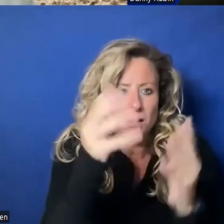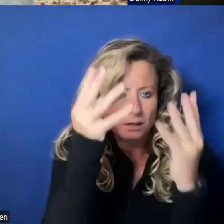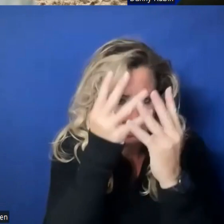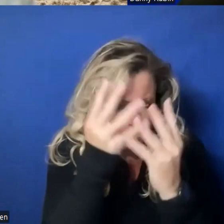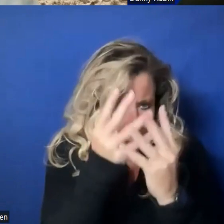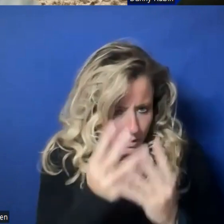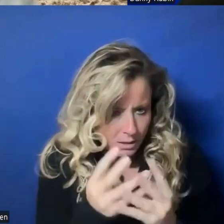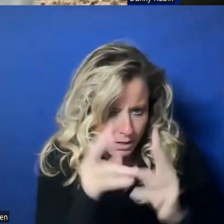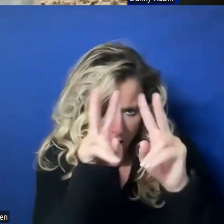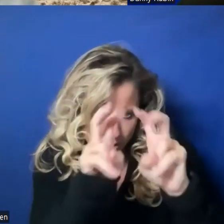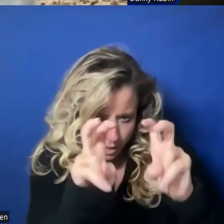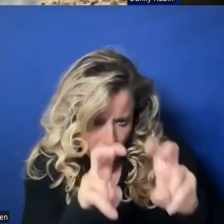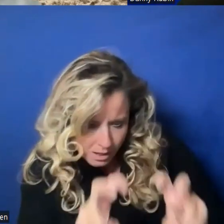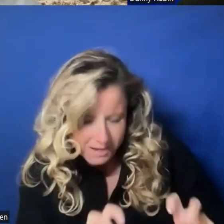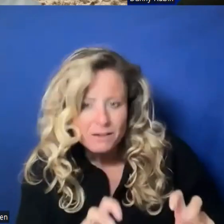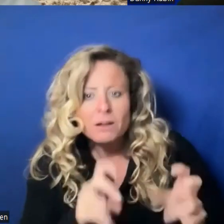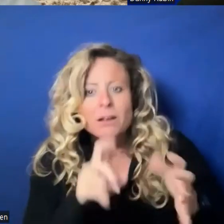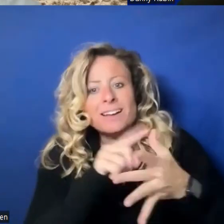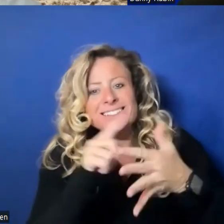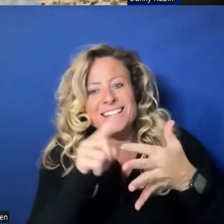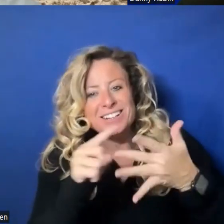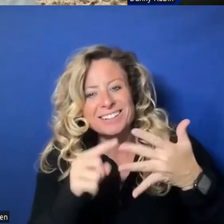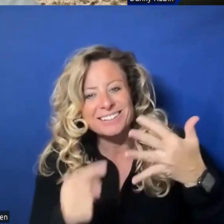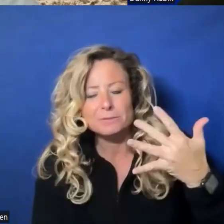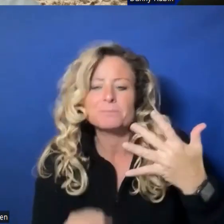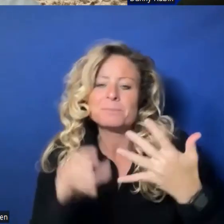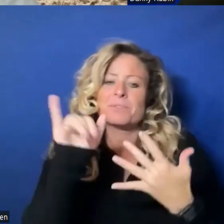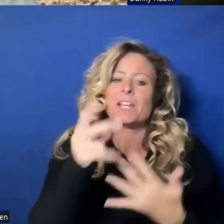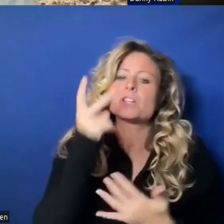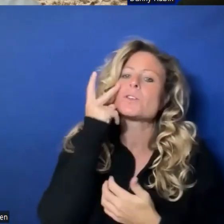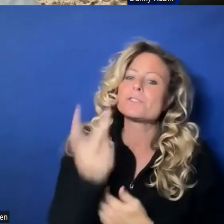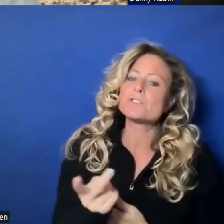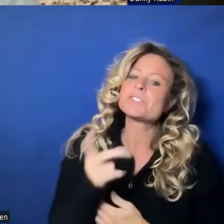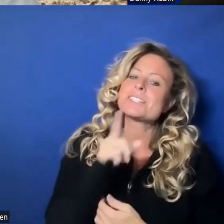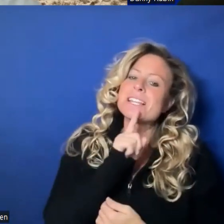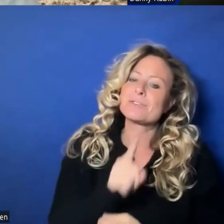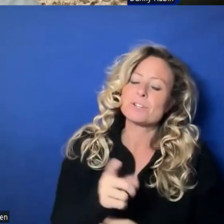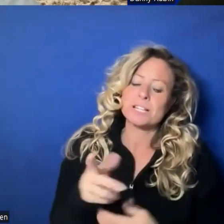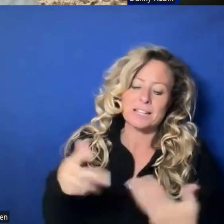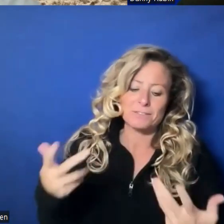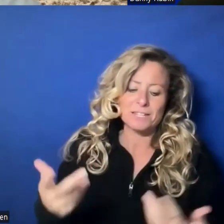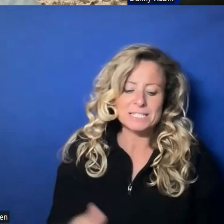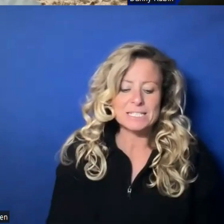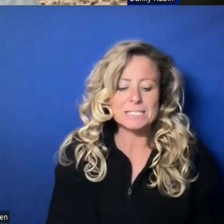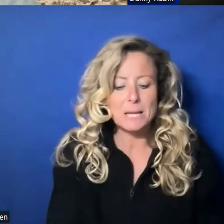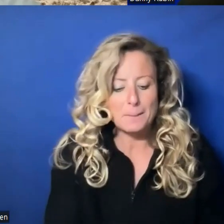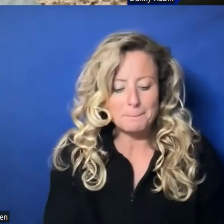etc. So if you think that this is a very